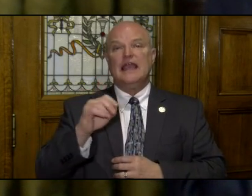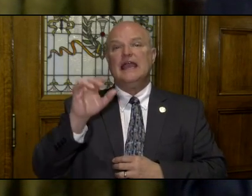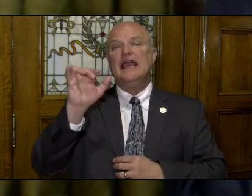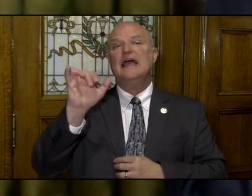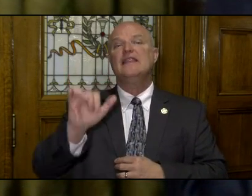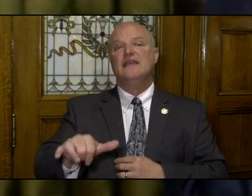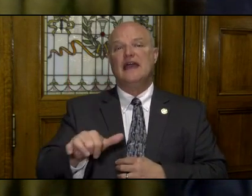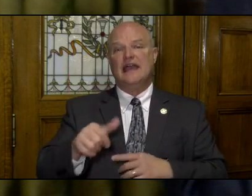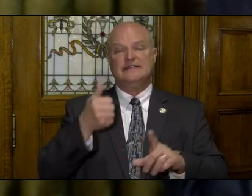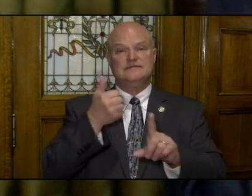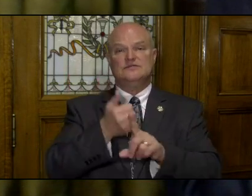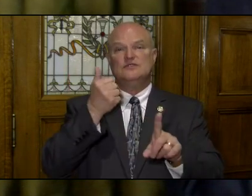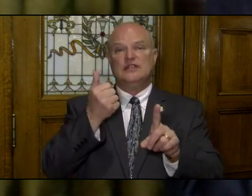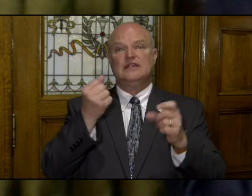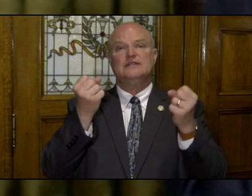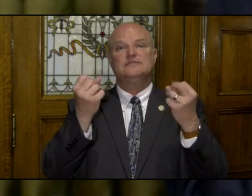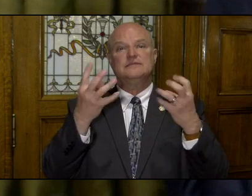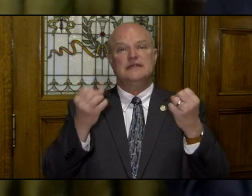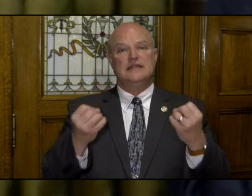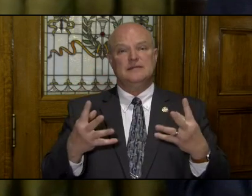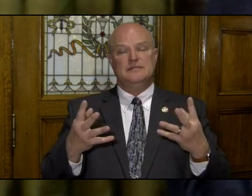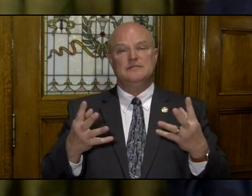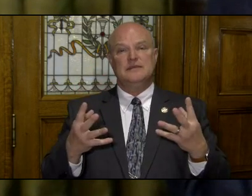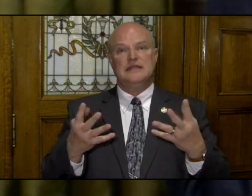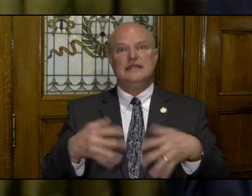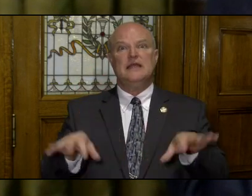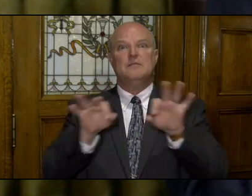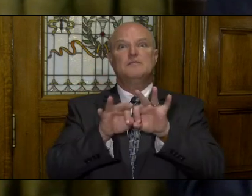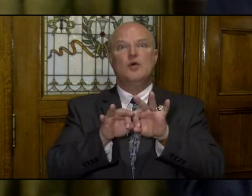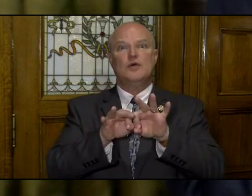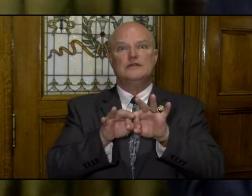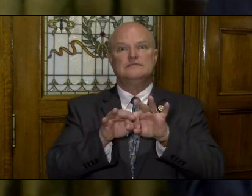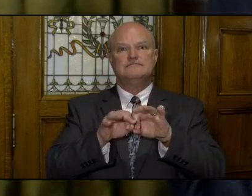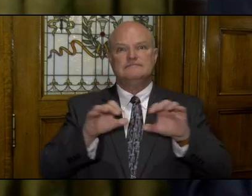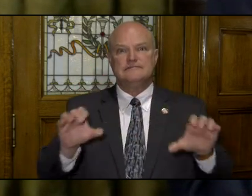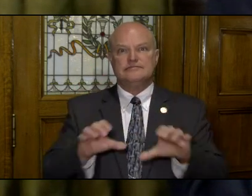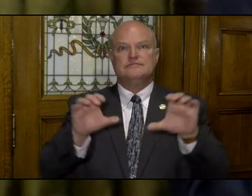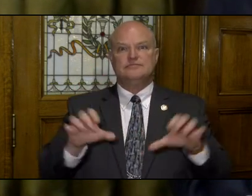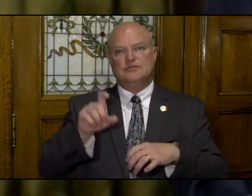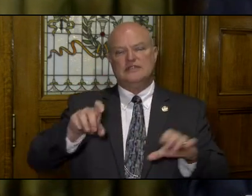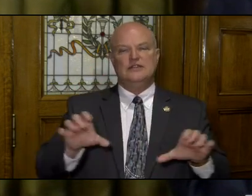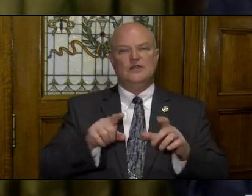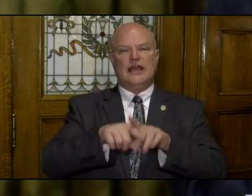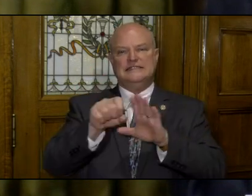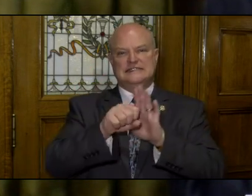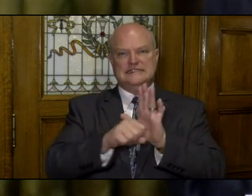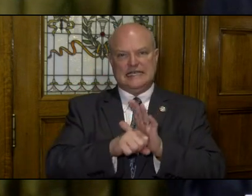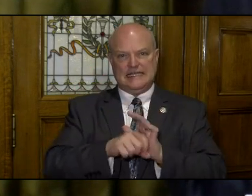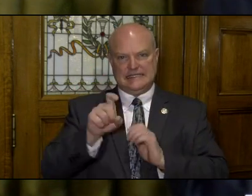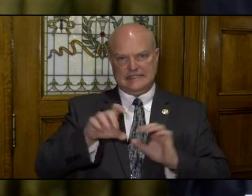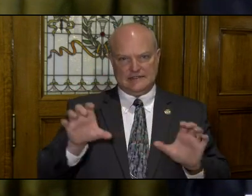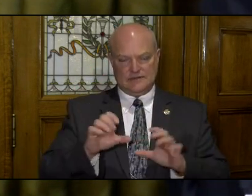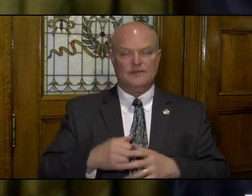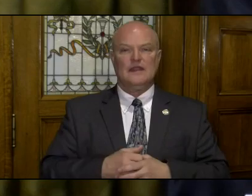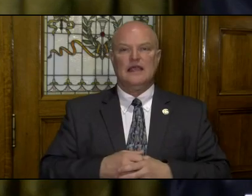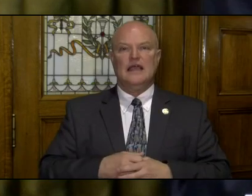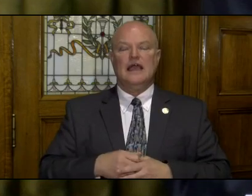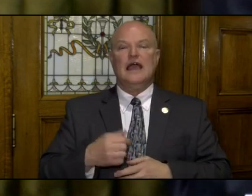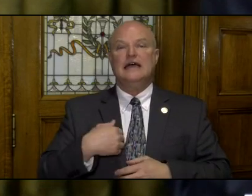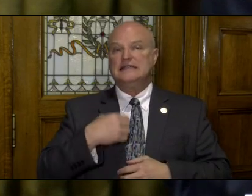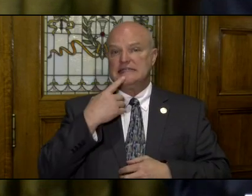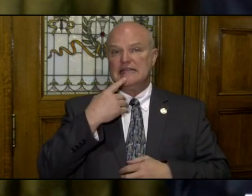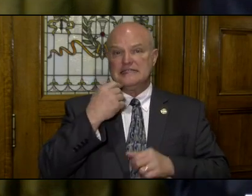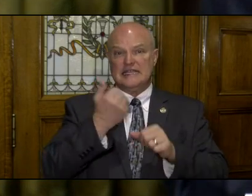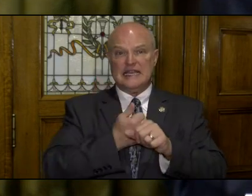that has triggered a number of important initiatives that we need to do as a state. I've directed, as I've